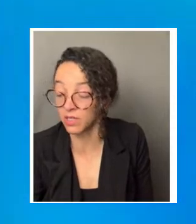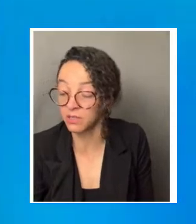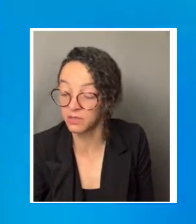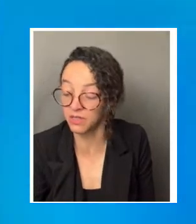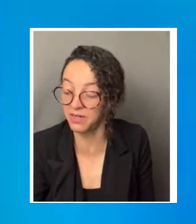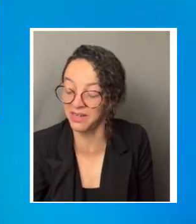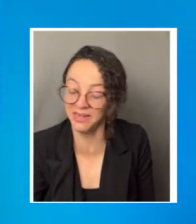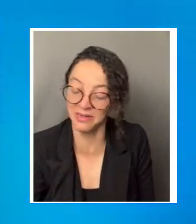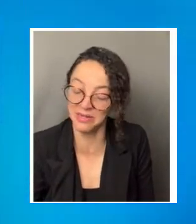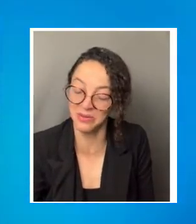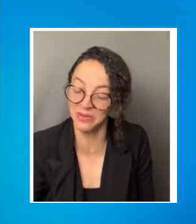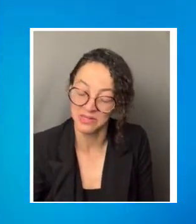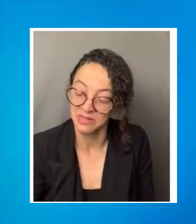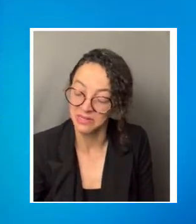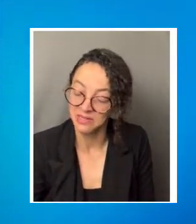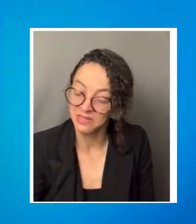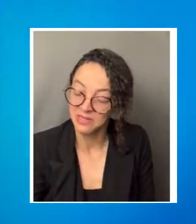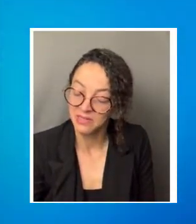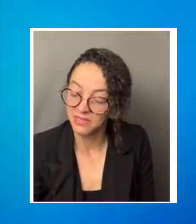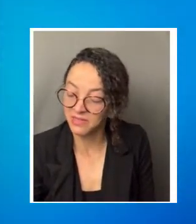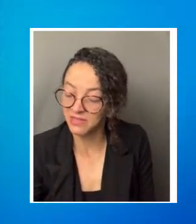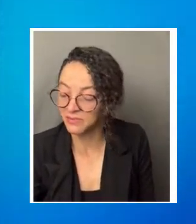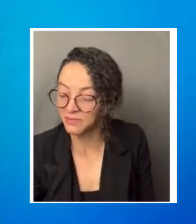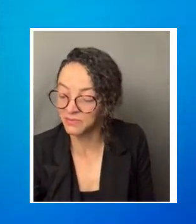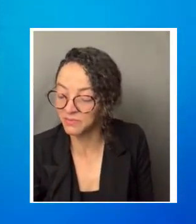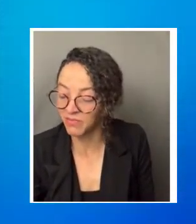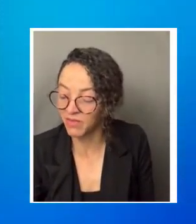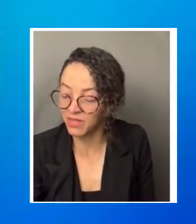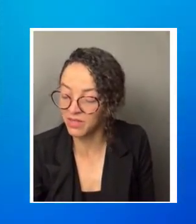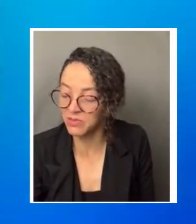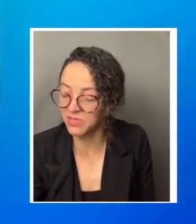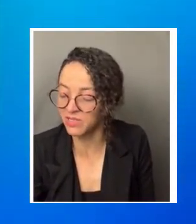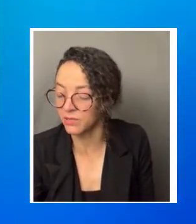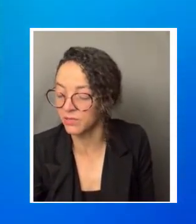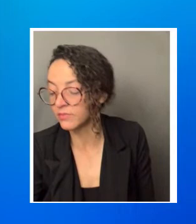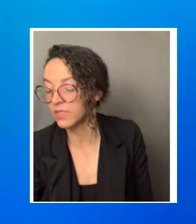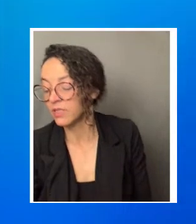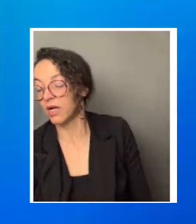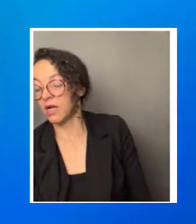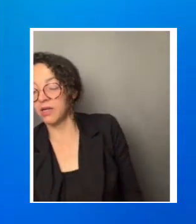no. Okay, then yes, to answer your question, it'll just be yes or no.